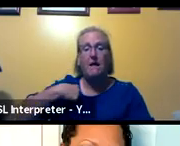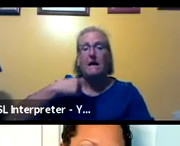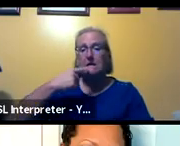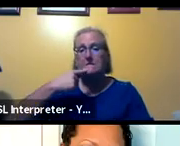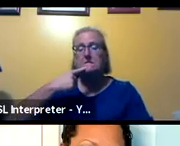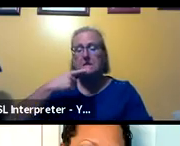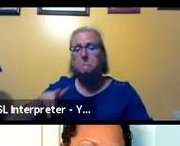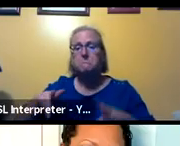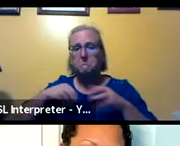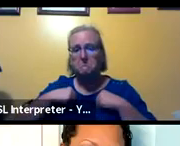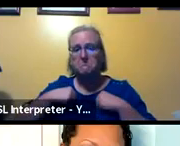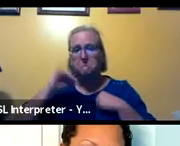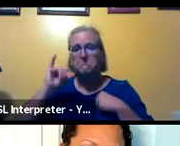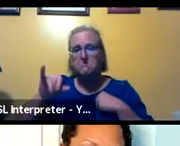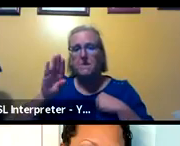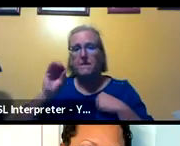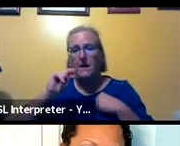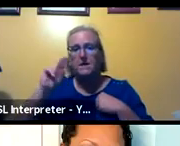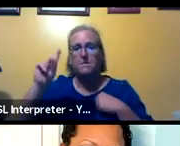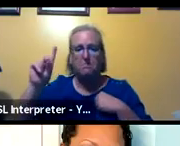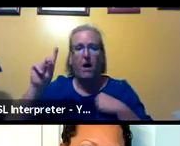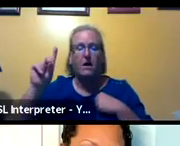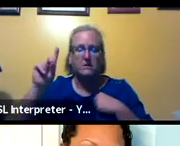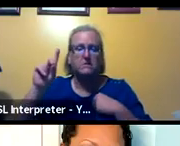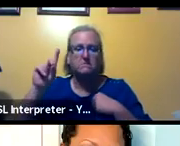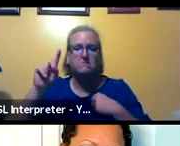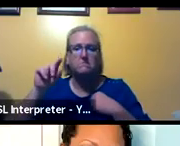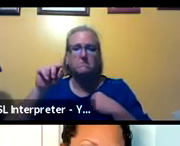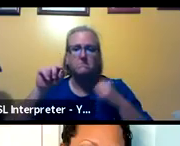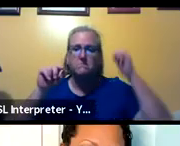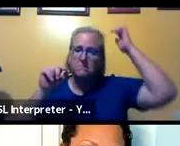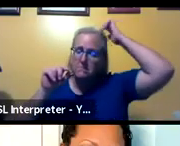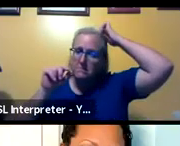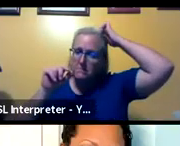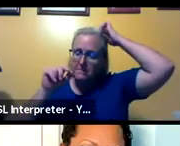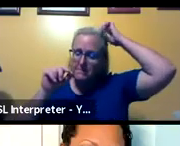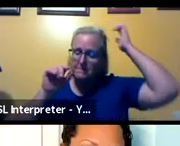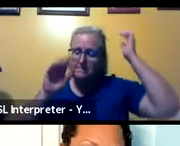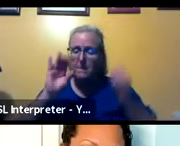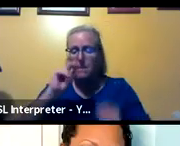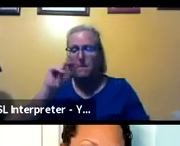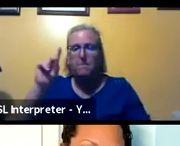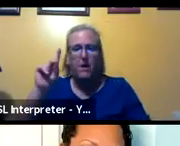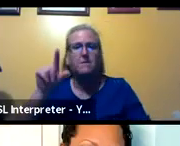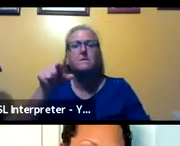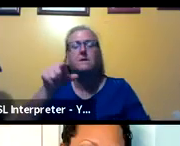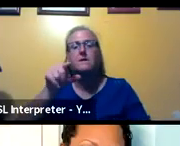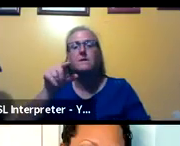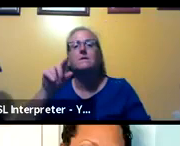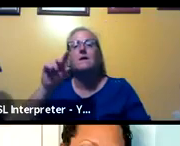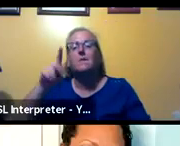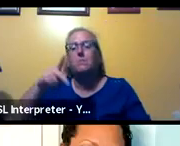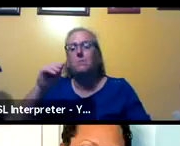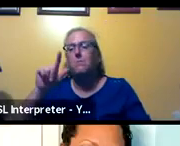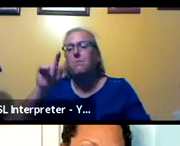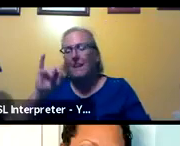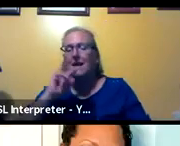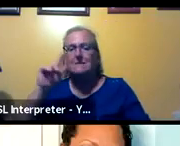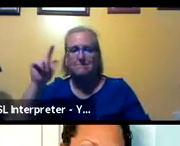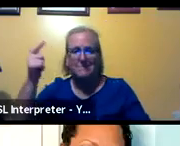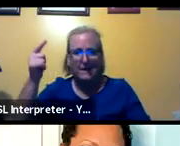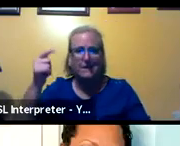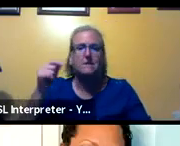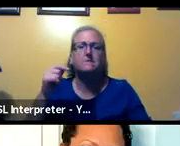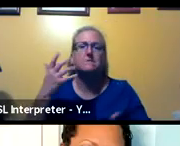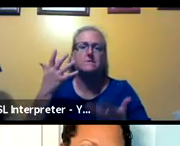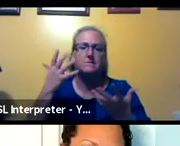adopt the bond anticipation note resolution as presented by Dr. Longfellow. Fred Pulaski, I'll second. Okay, it's been moved and